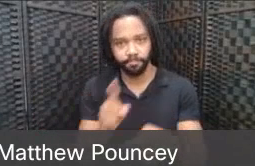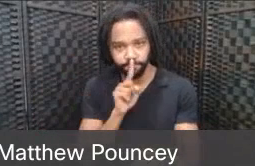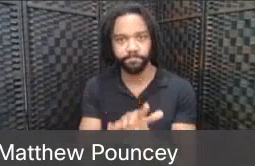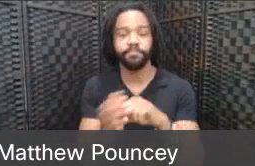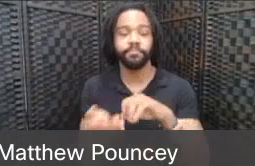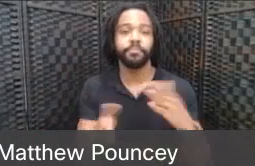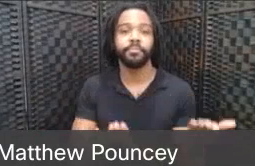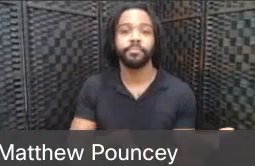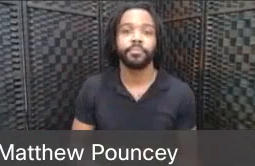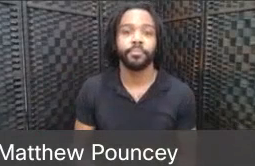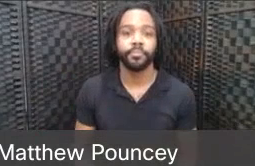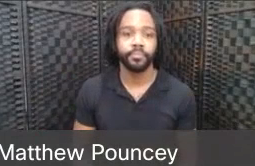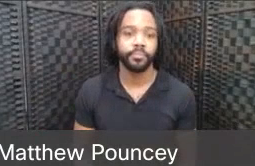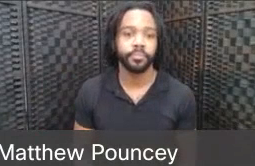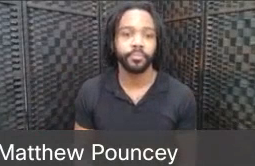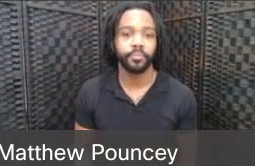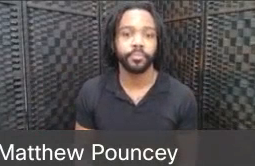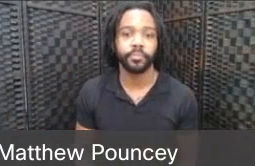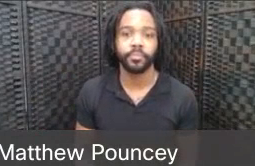death.